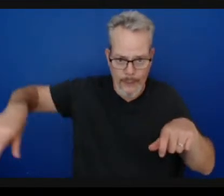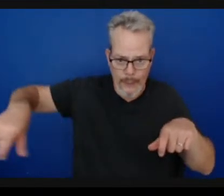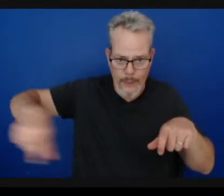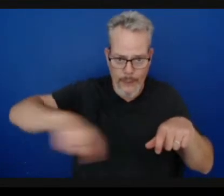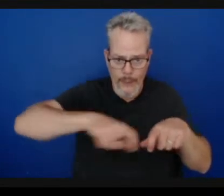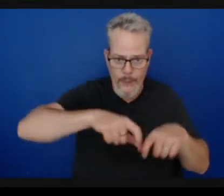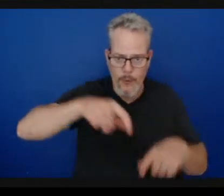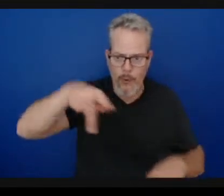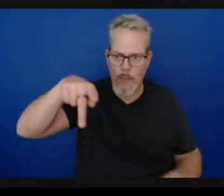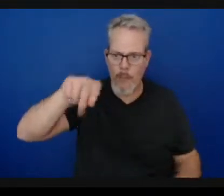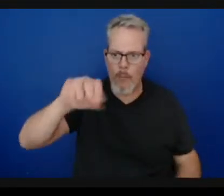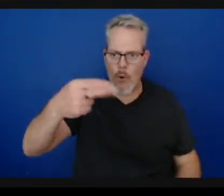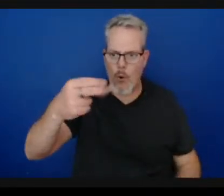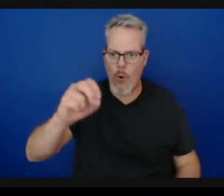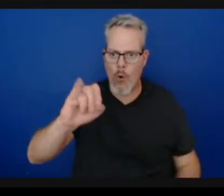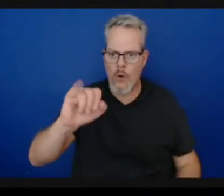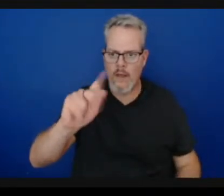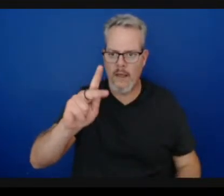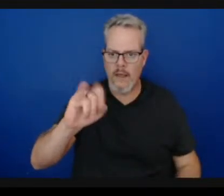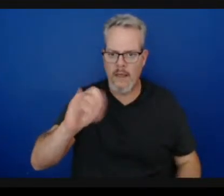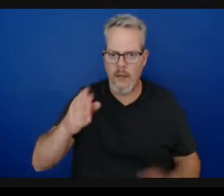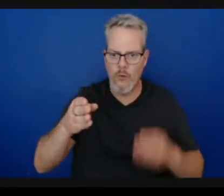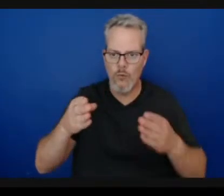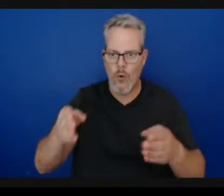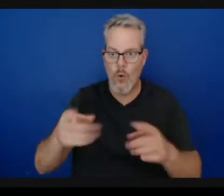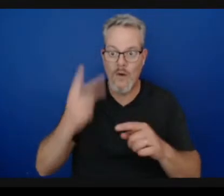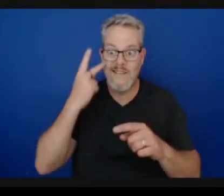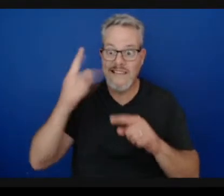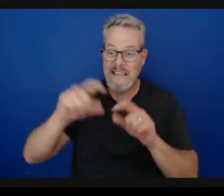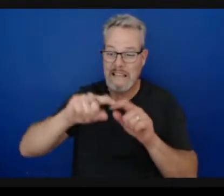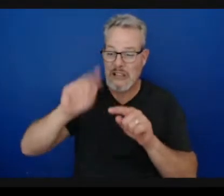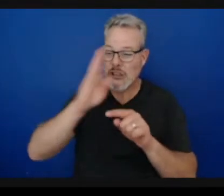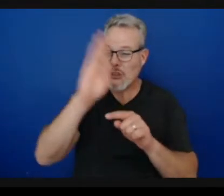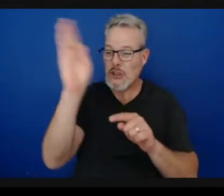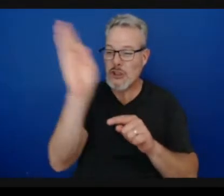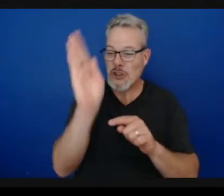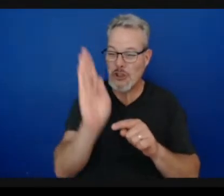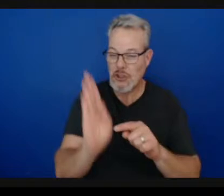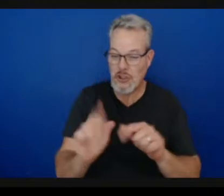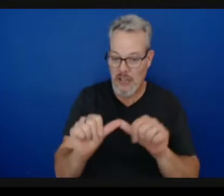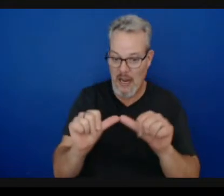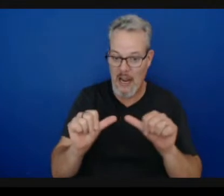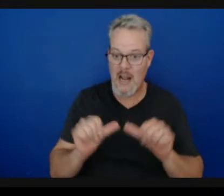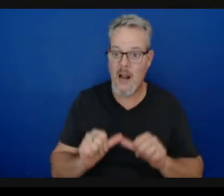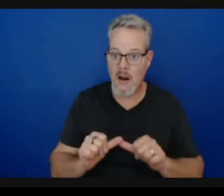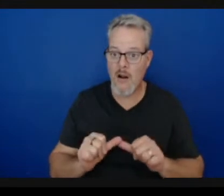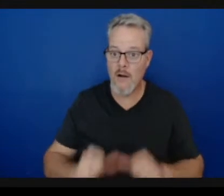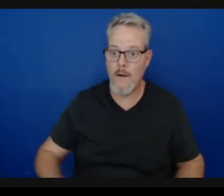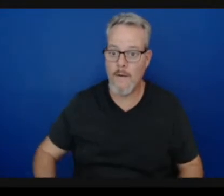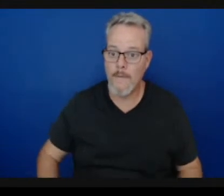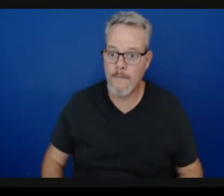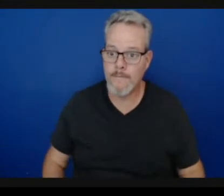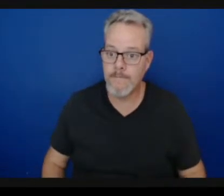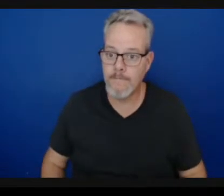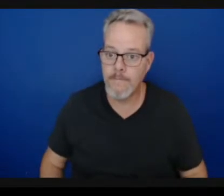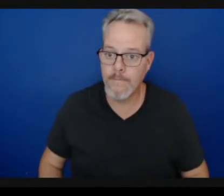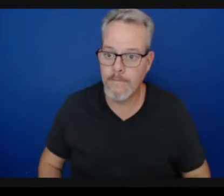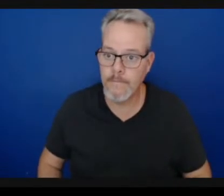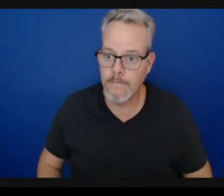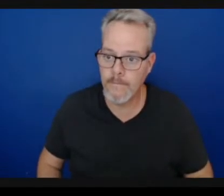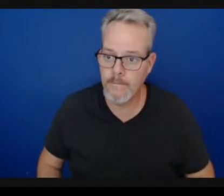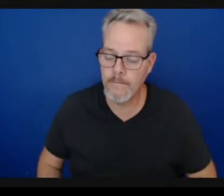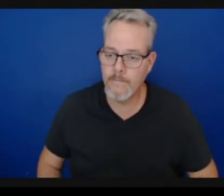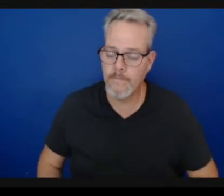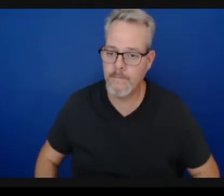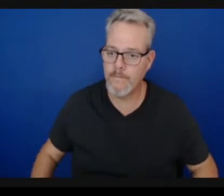People along the road. And there is the fissure line right there. 2 segments of the fissure, Pohuiki